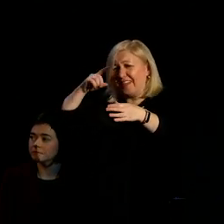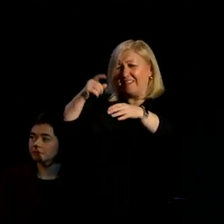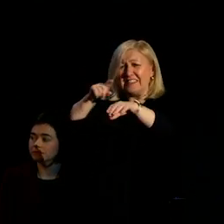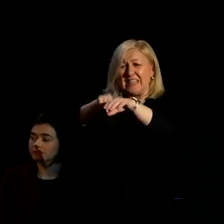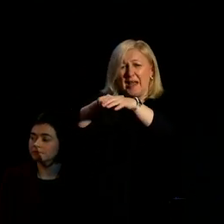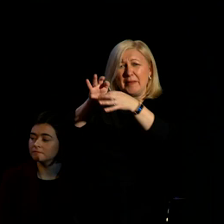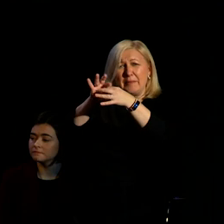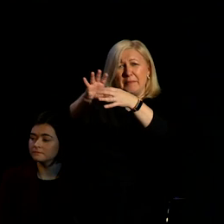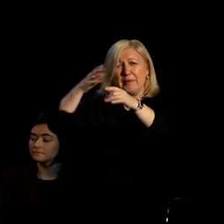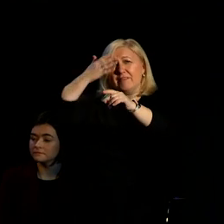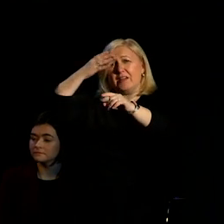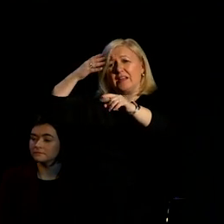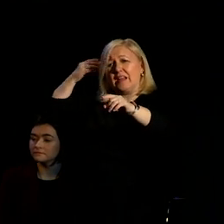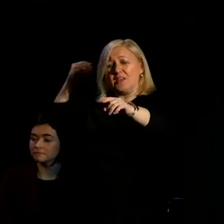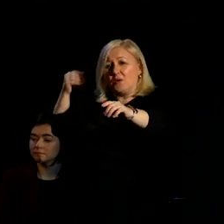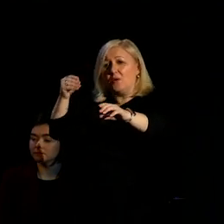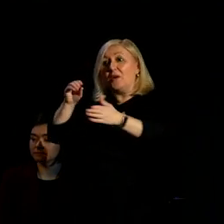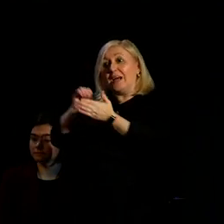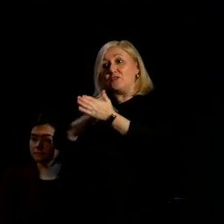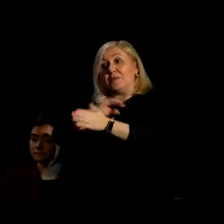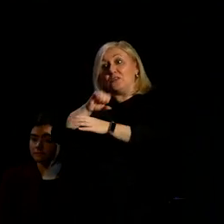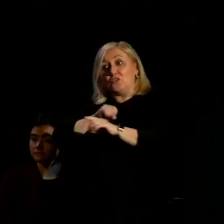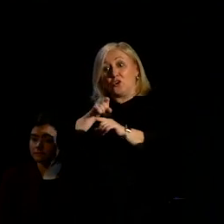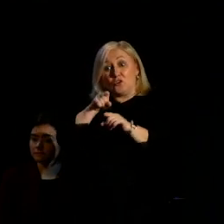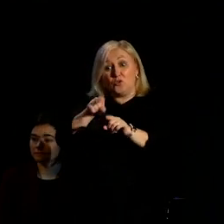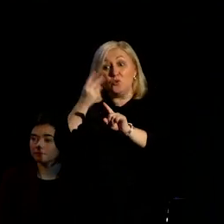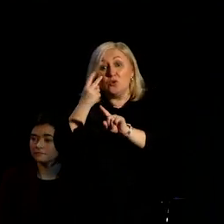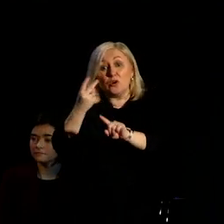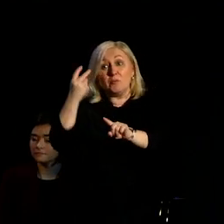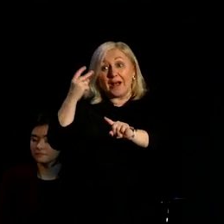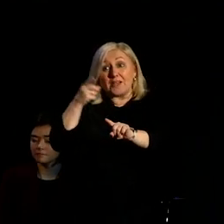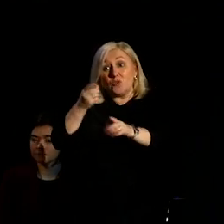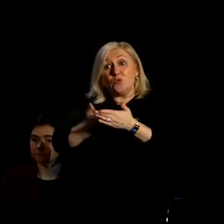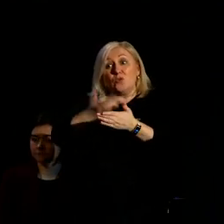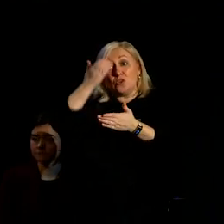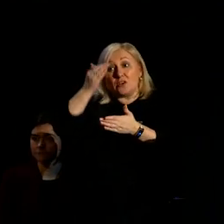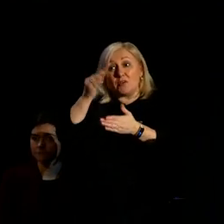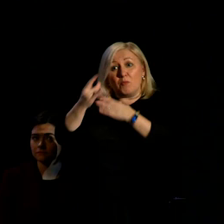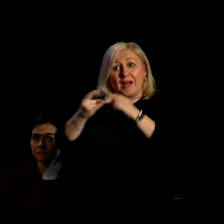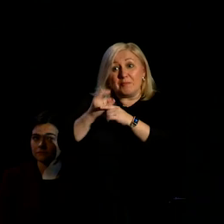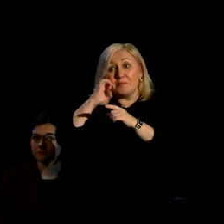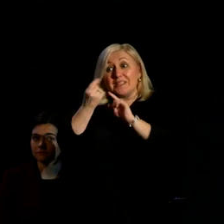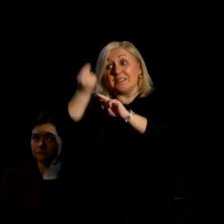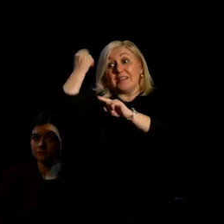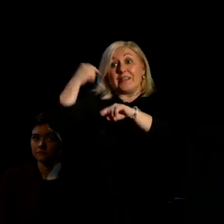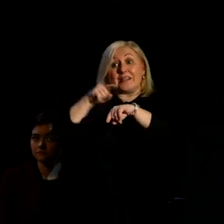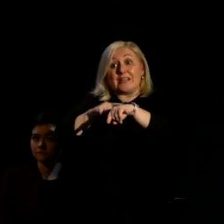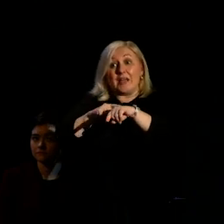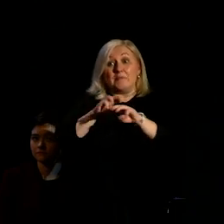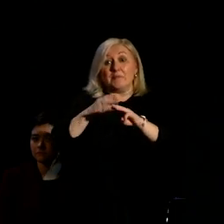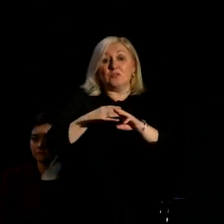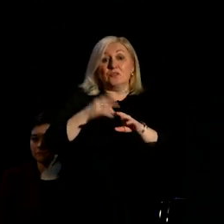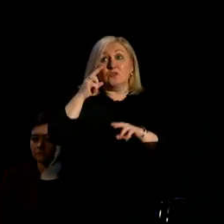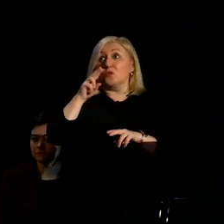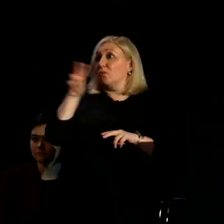we tell them that they too can learn from the actions of those who, by averting their gaze, allowed it to